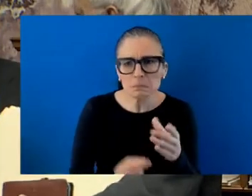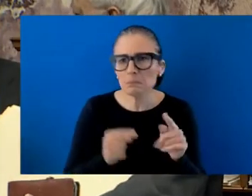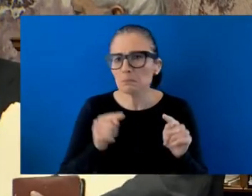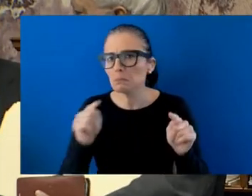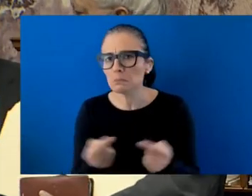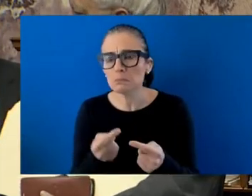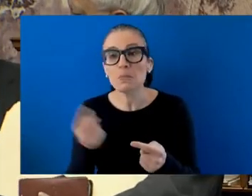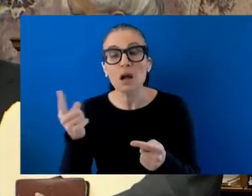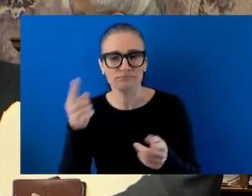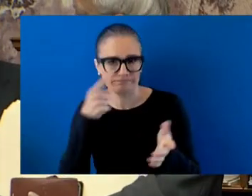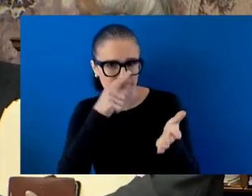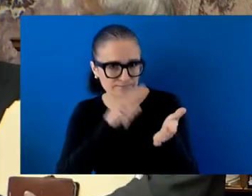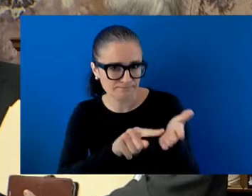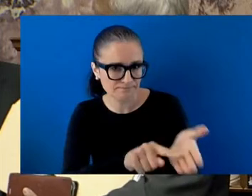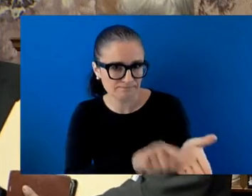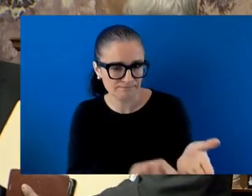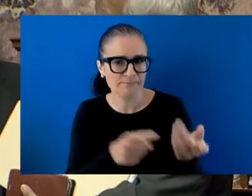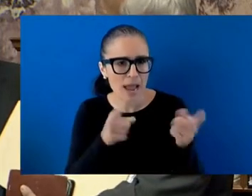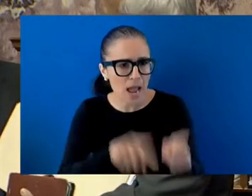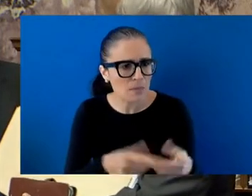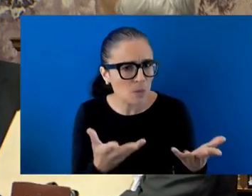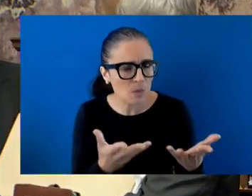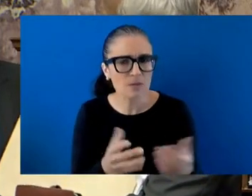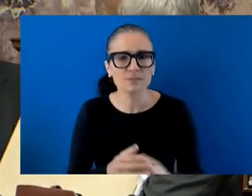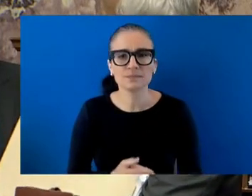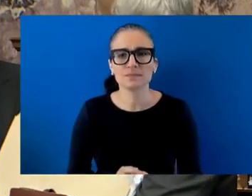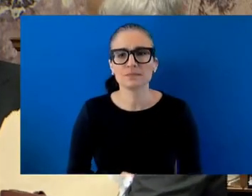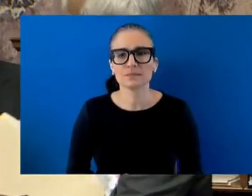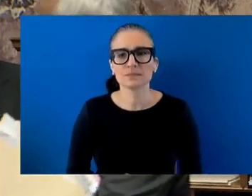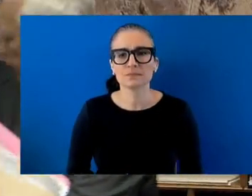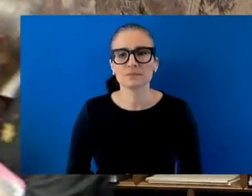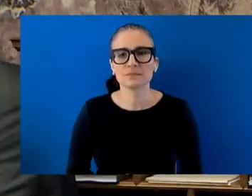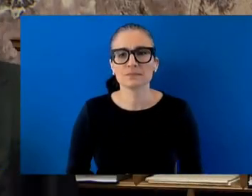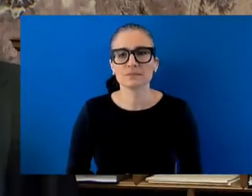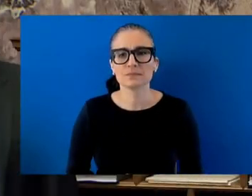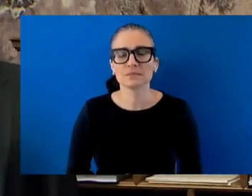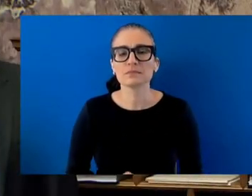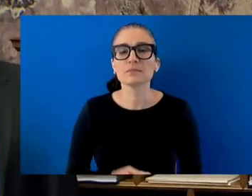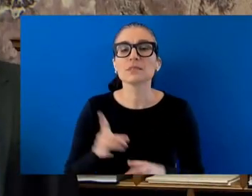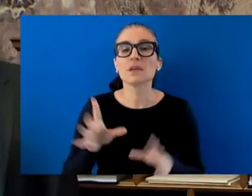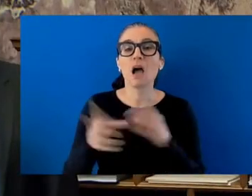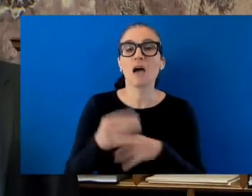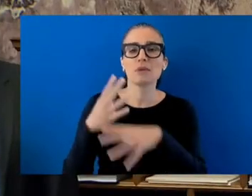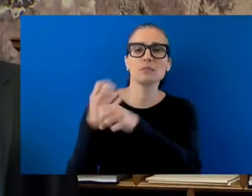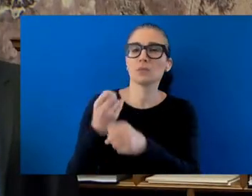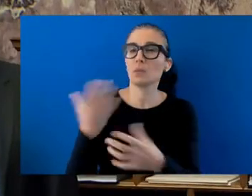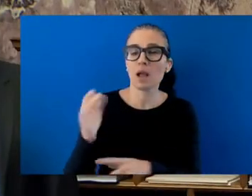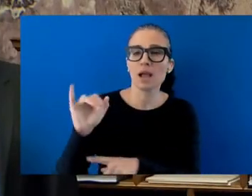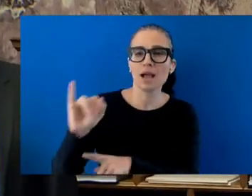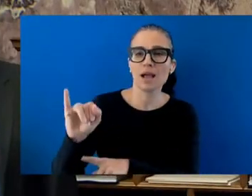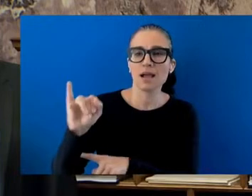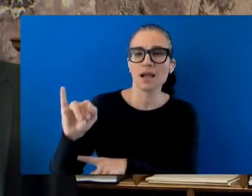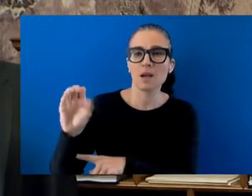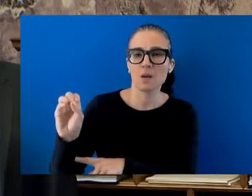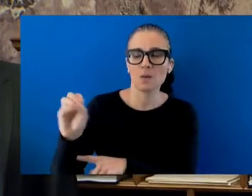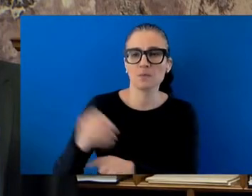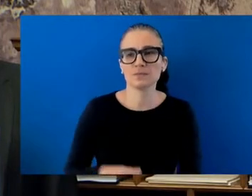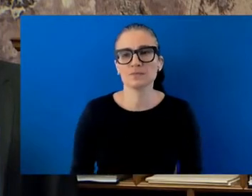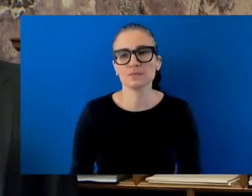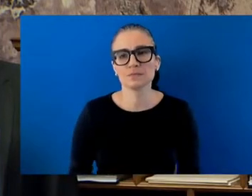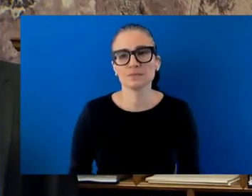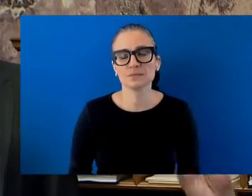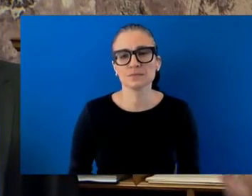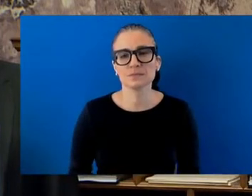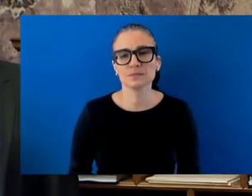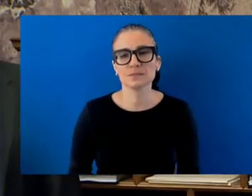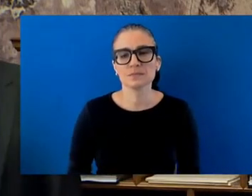the IIO ensures that justice is served and public trust is maintained. Would the House please join me in making